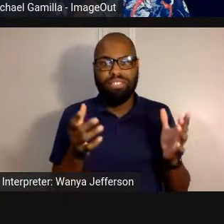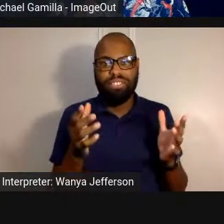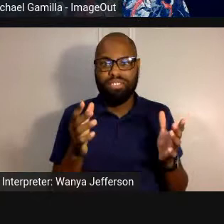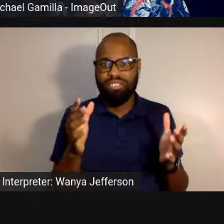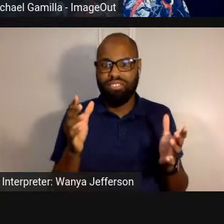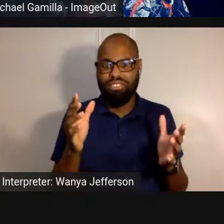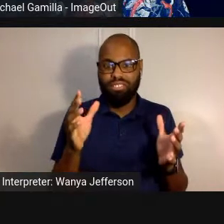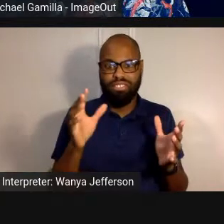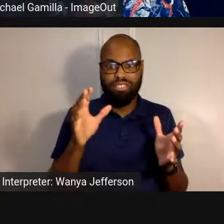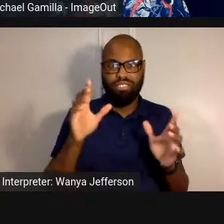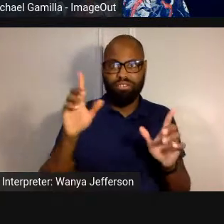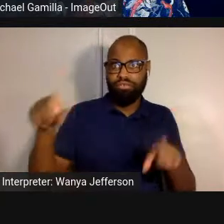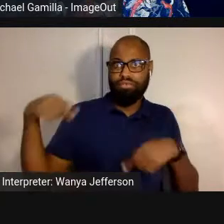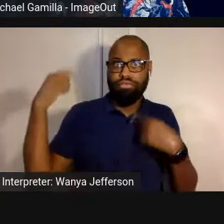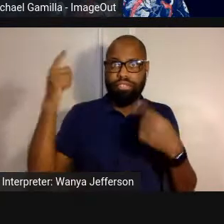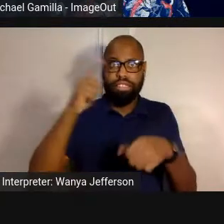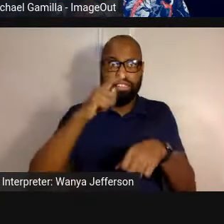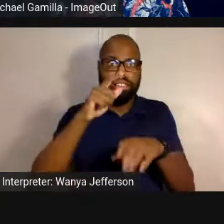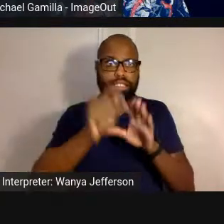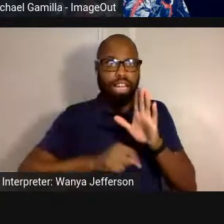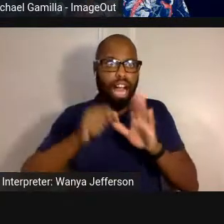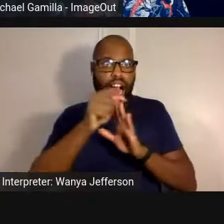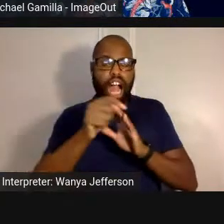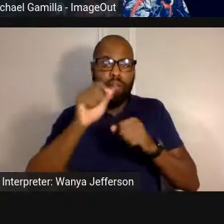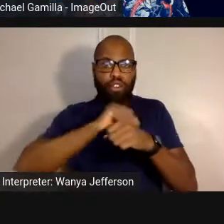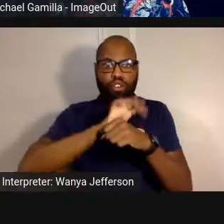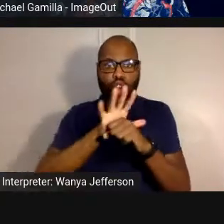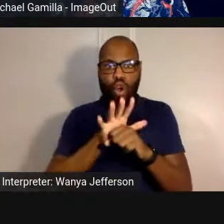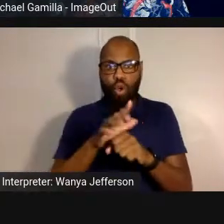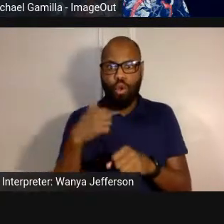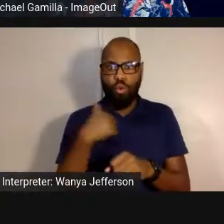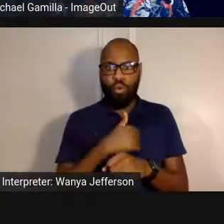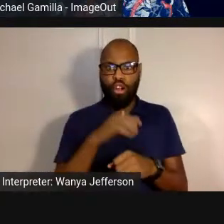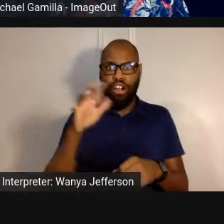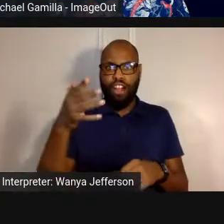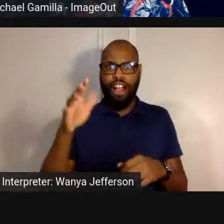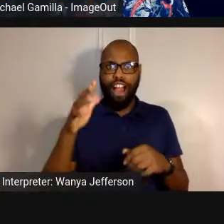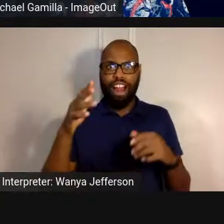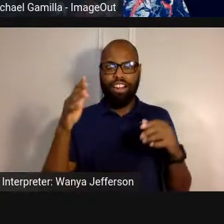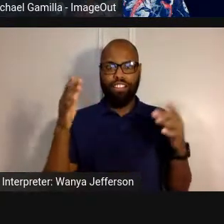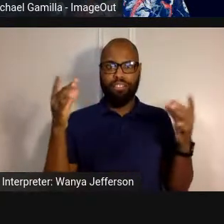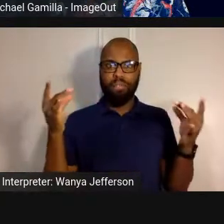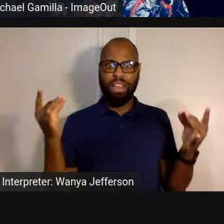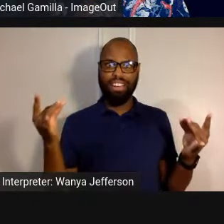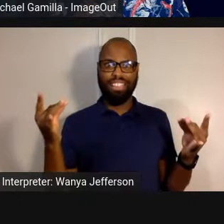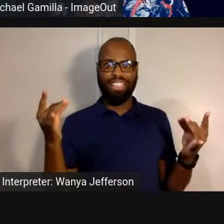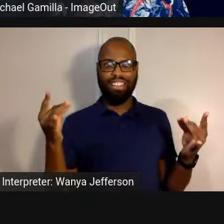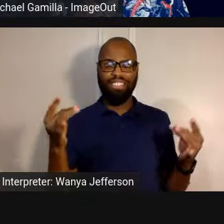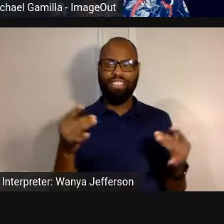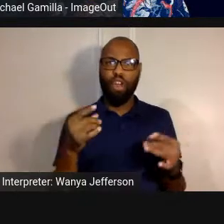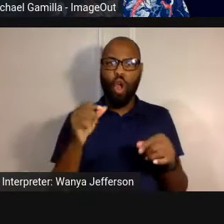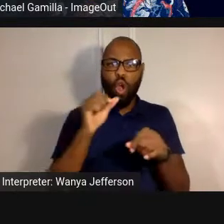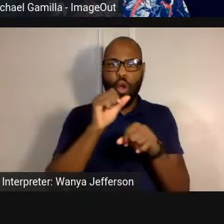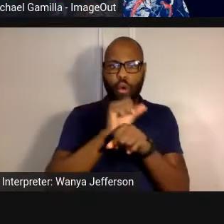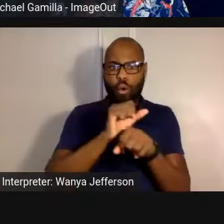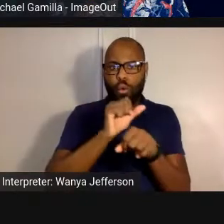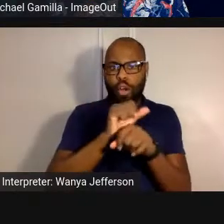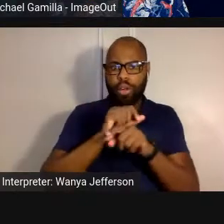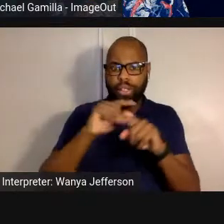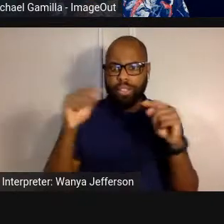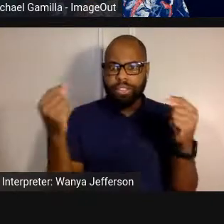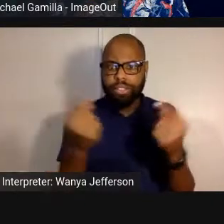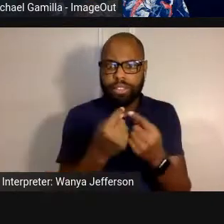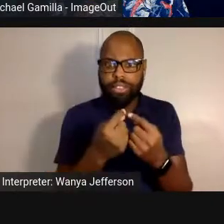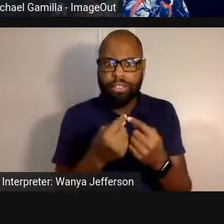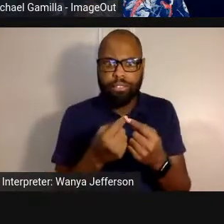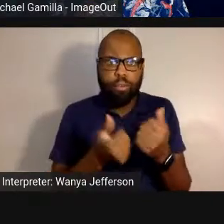time of coronavirus that we're all kind of meditating, it's like, you know, working as a team, you know, with the most important thing for